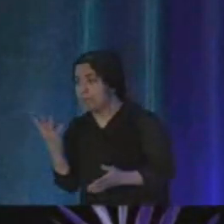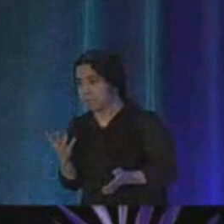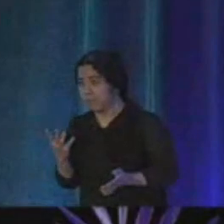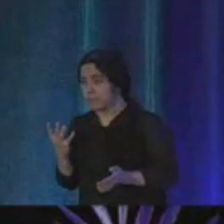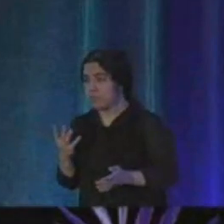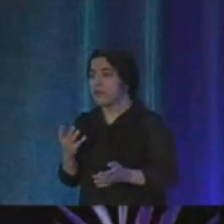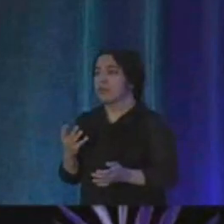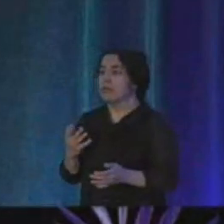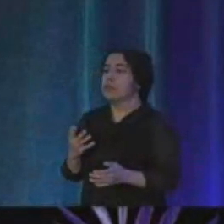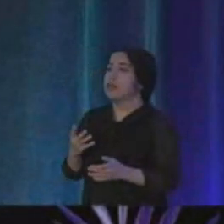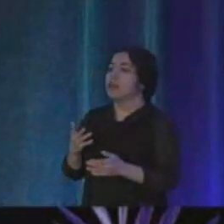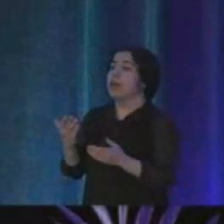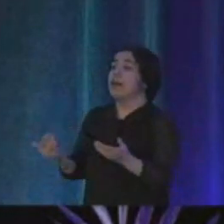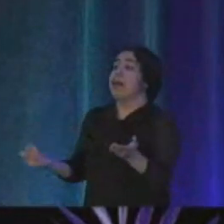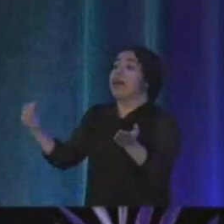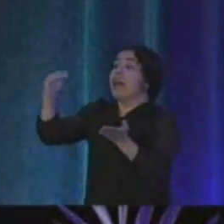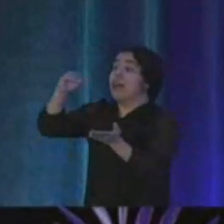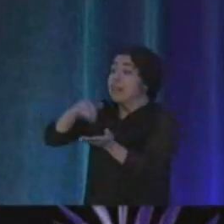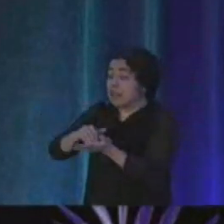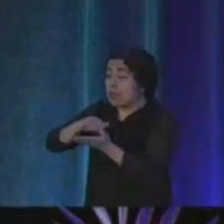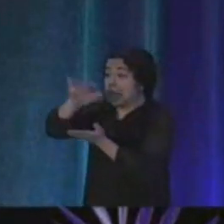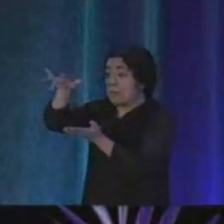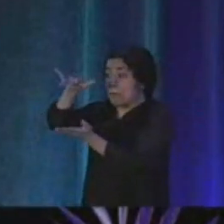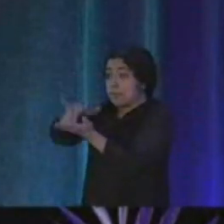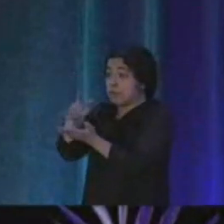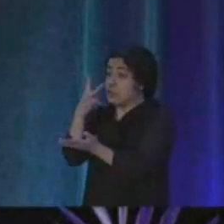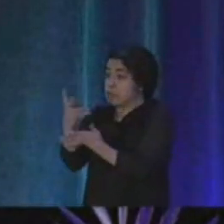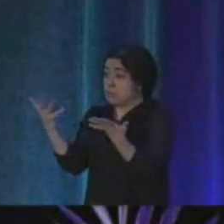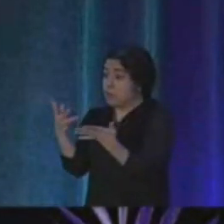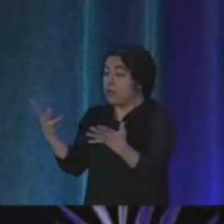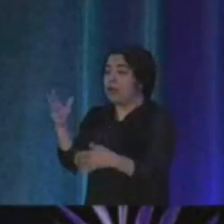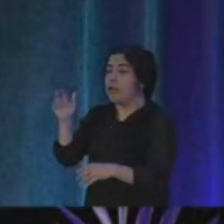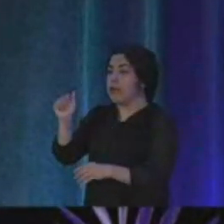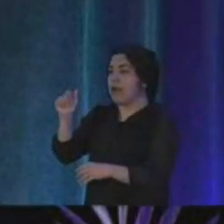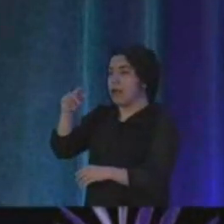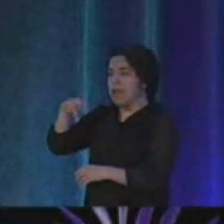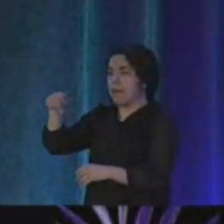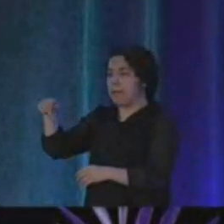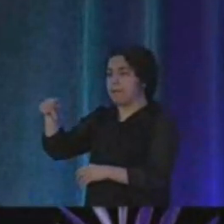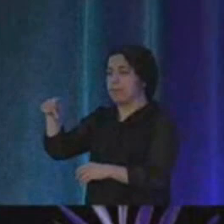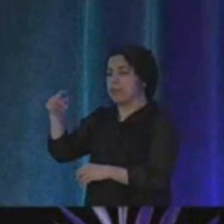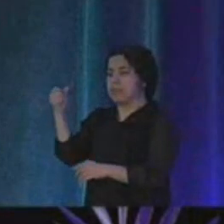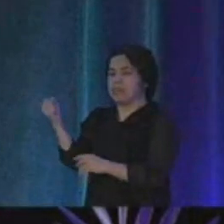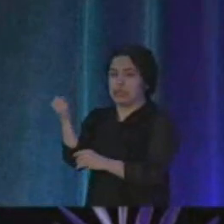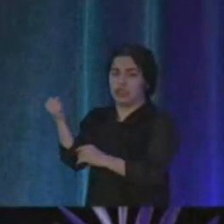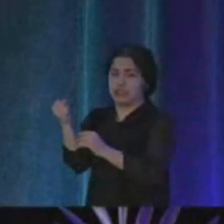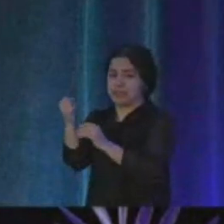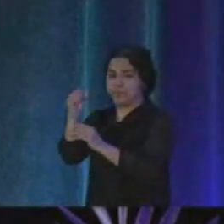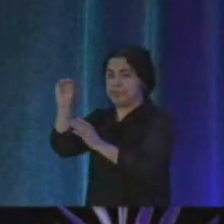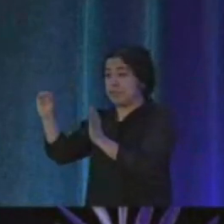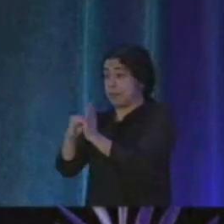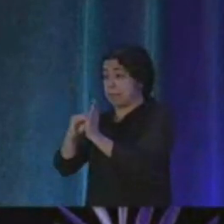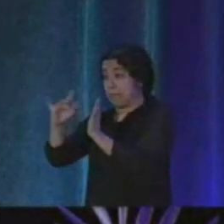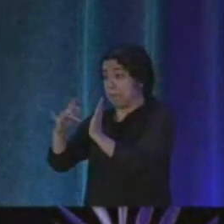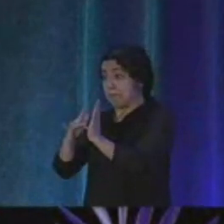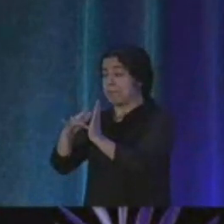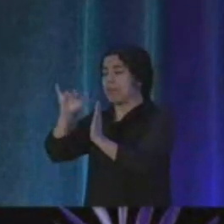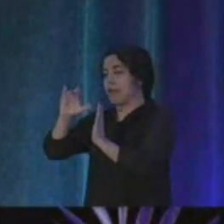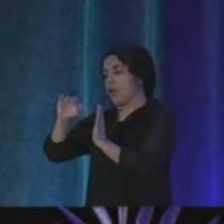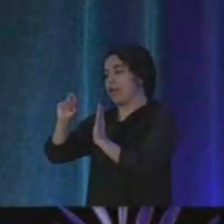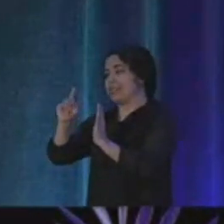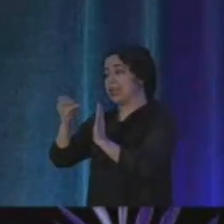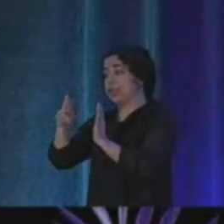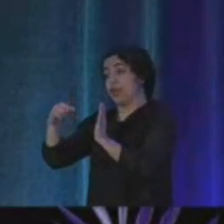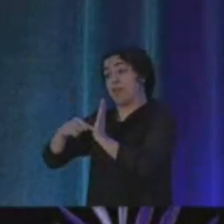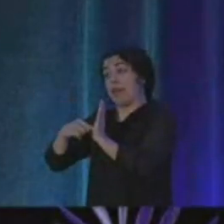And sandwiched again in the middle is an app container. So this is where my navigation is happening. I could have called this many